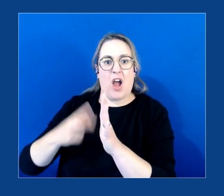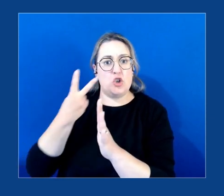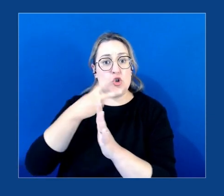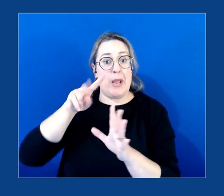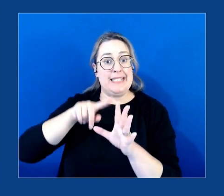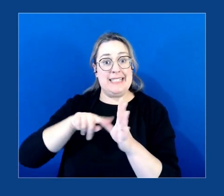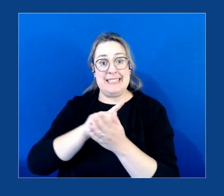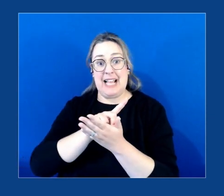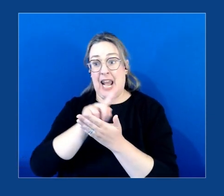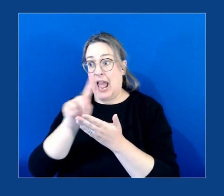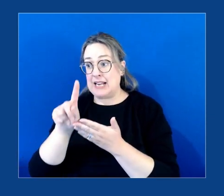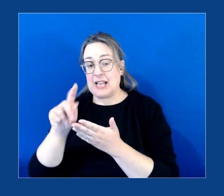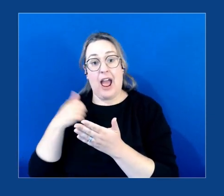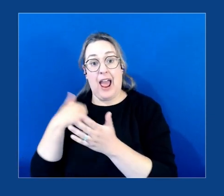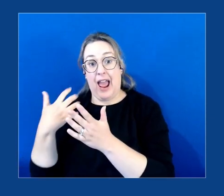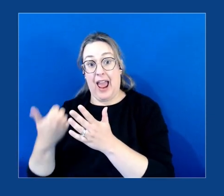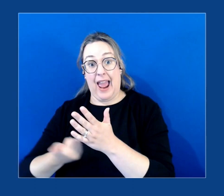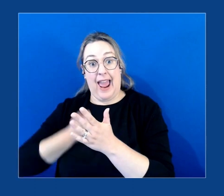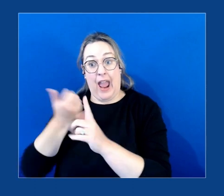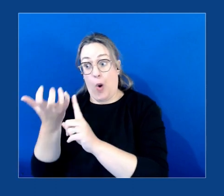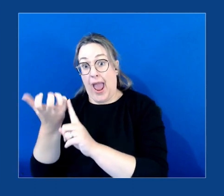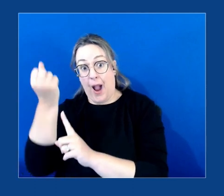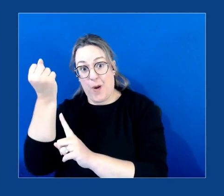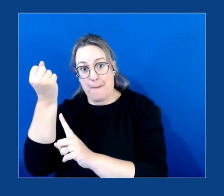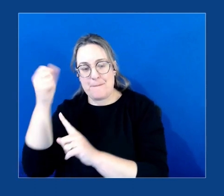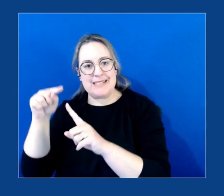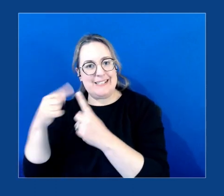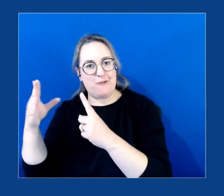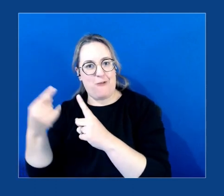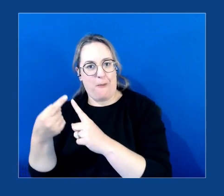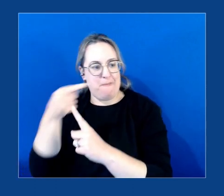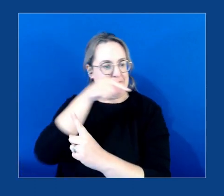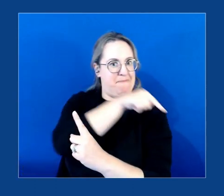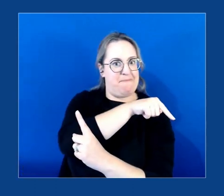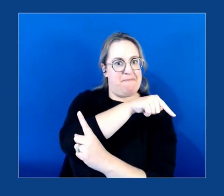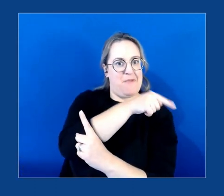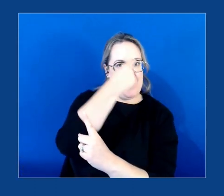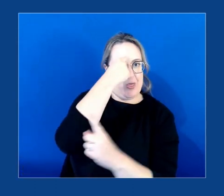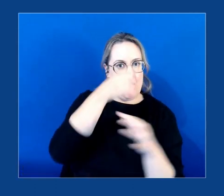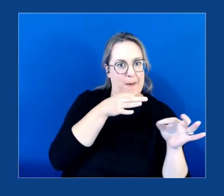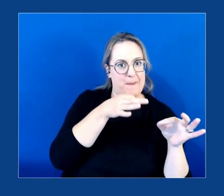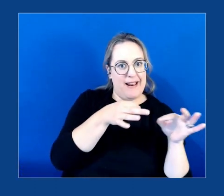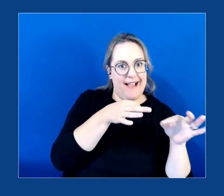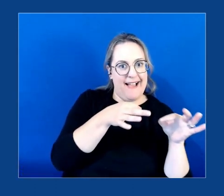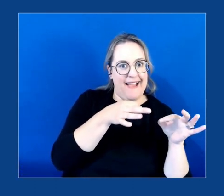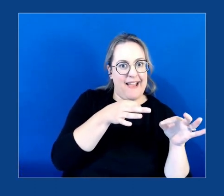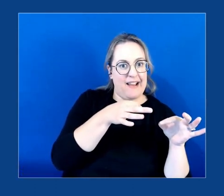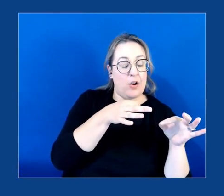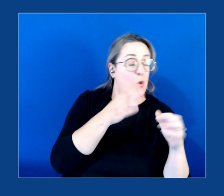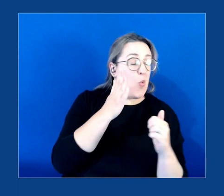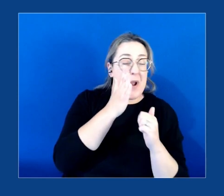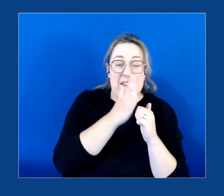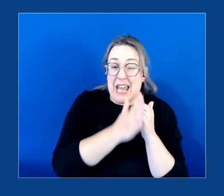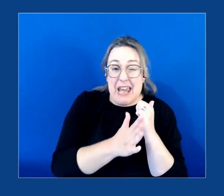so completely different from what we imagined they would be at the time. We couldn't have imagined the